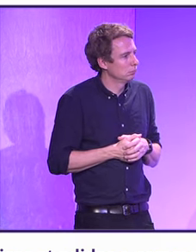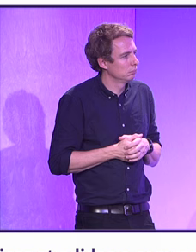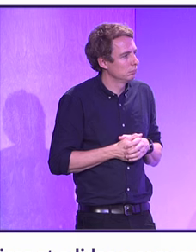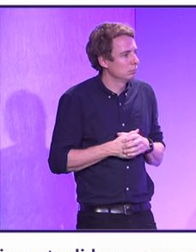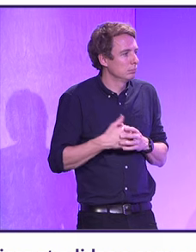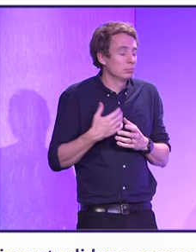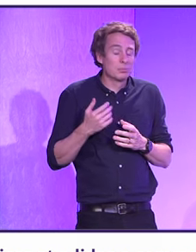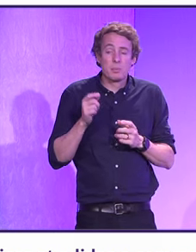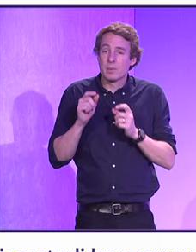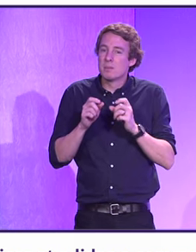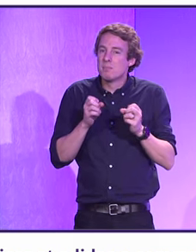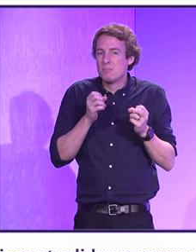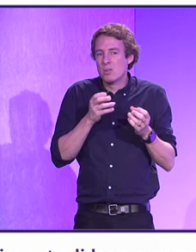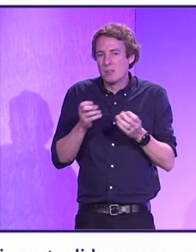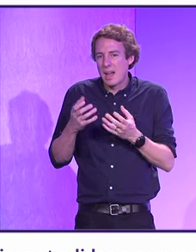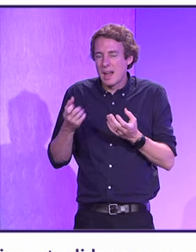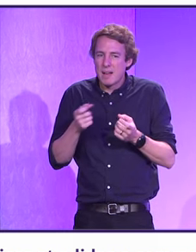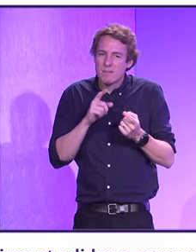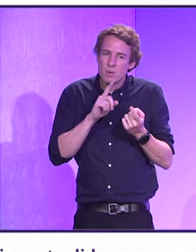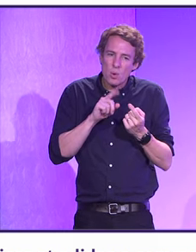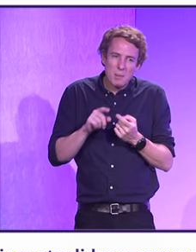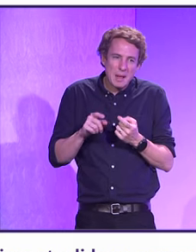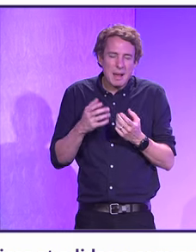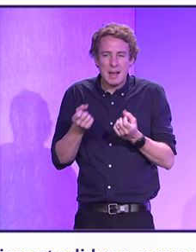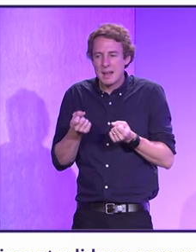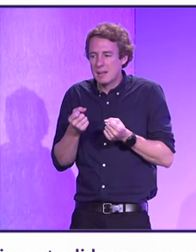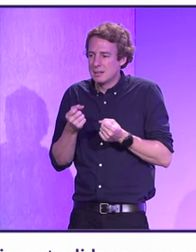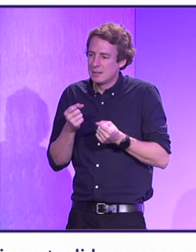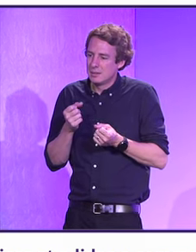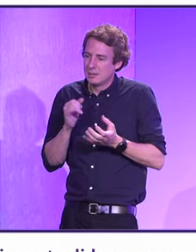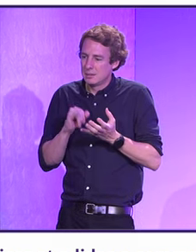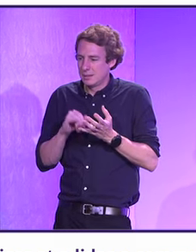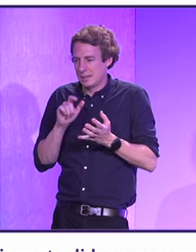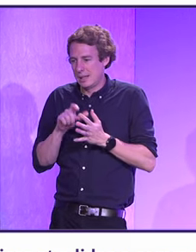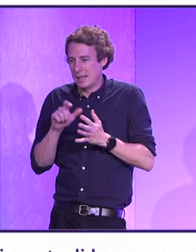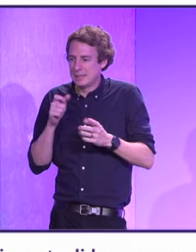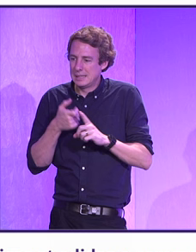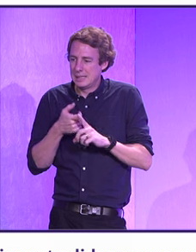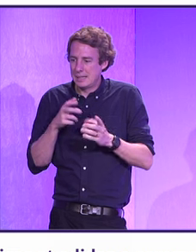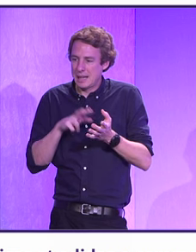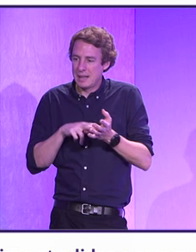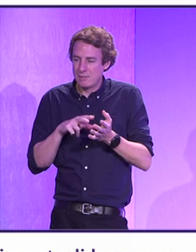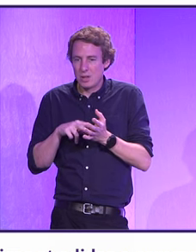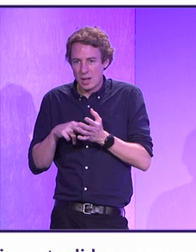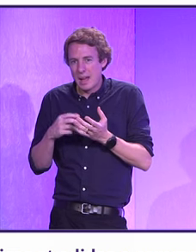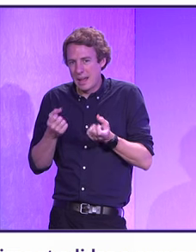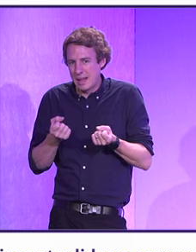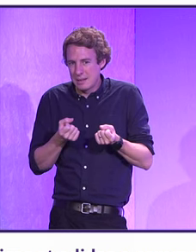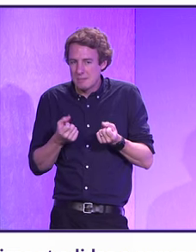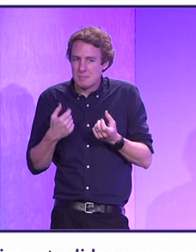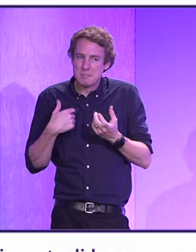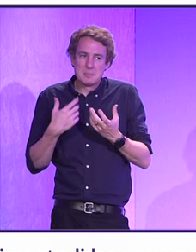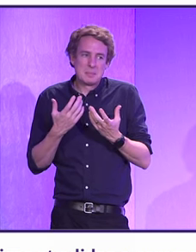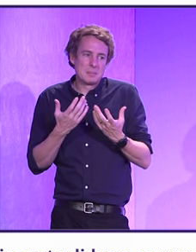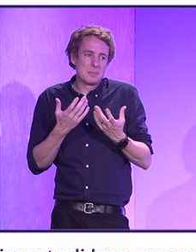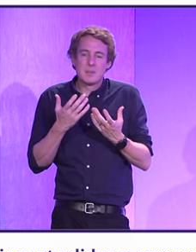deployments. And for the breaking changes, we also had the SDK versioning and the orchestration service already. Whenever they have the new version ready, they